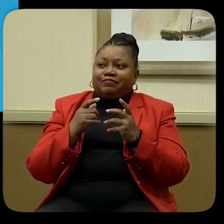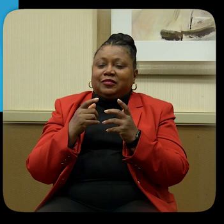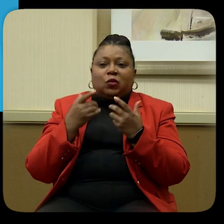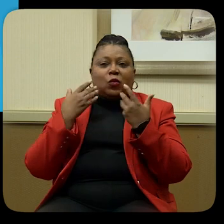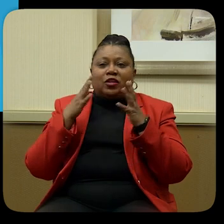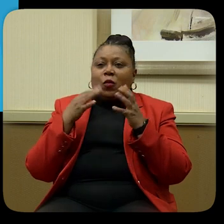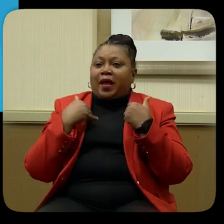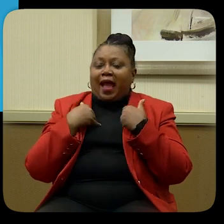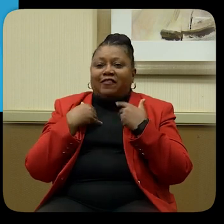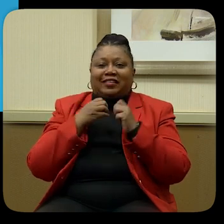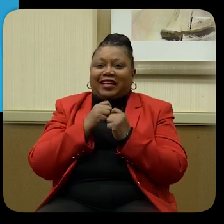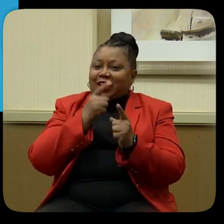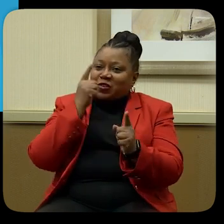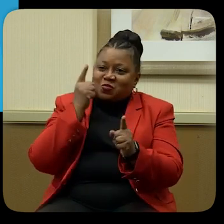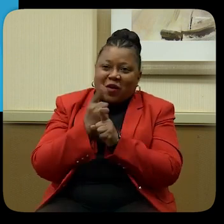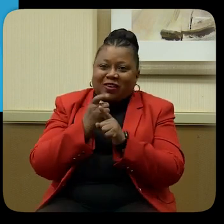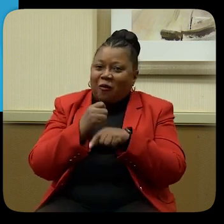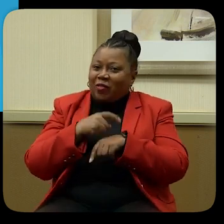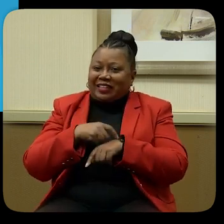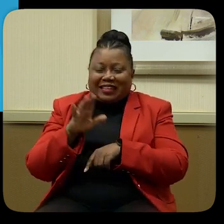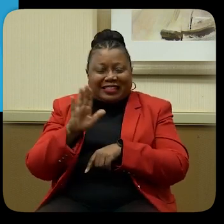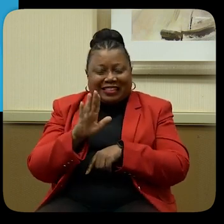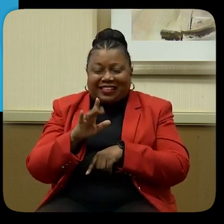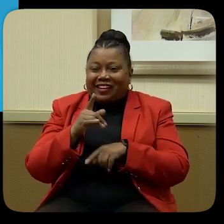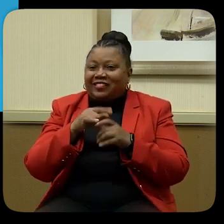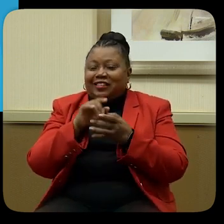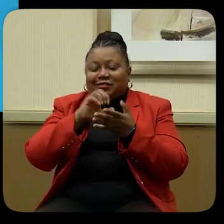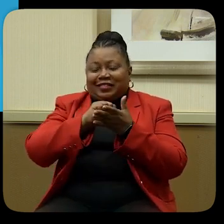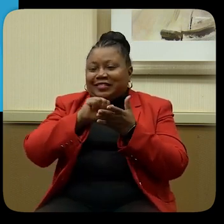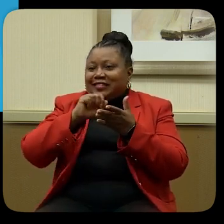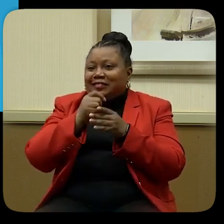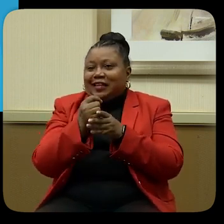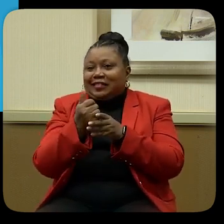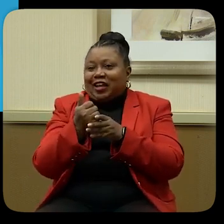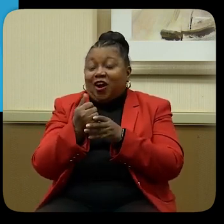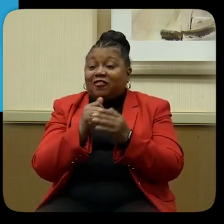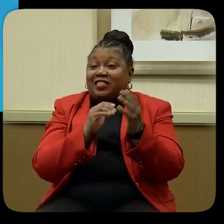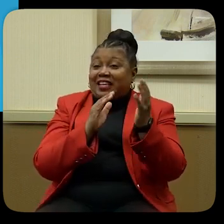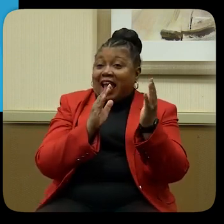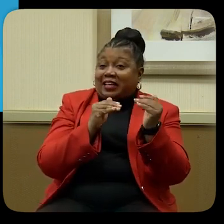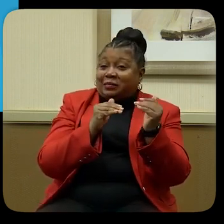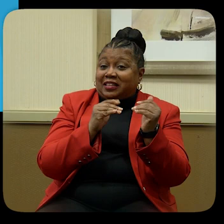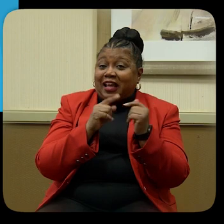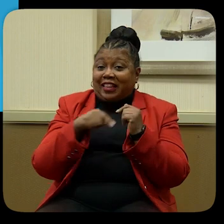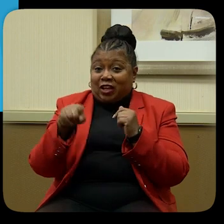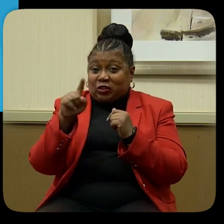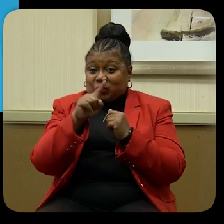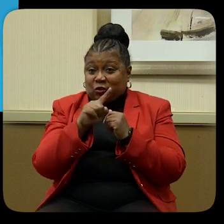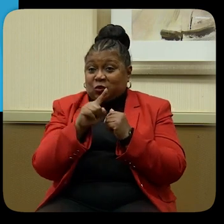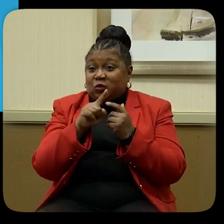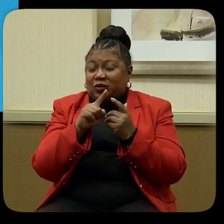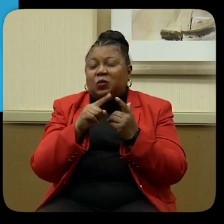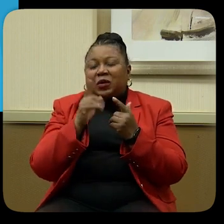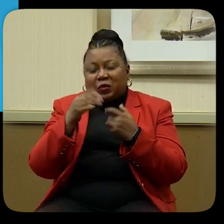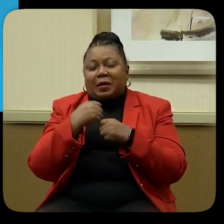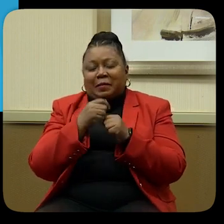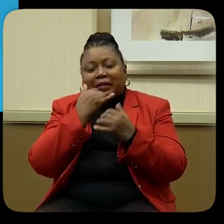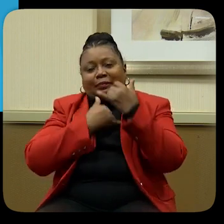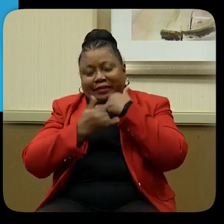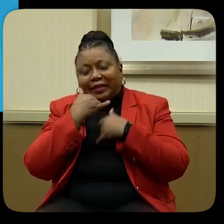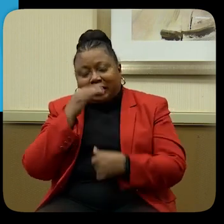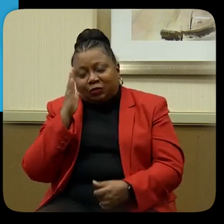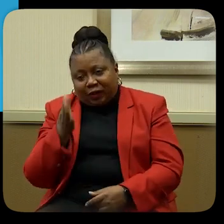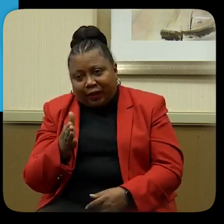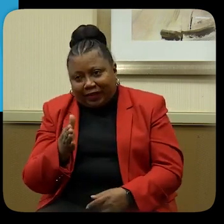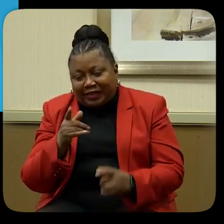We do not have to get it right all the time. So if you take off that expectation that we will make mistakes,